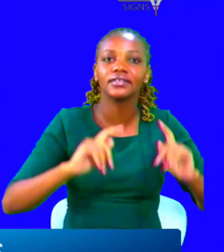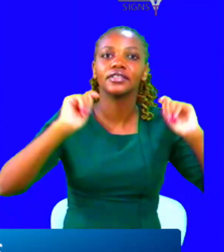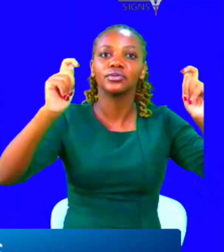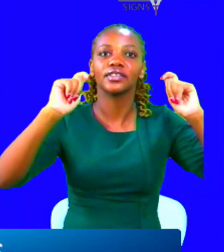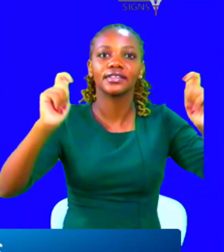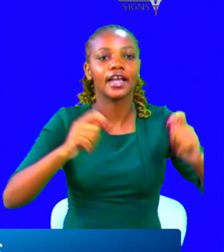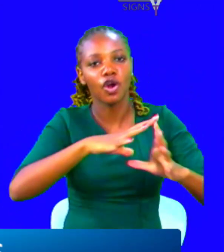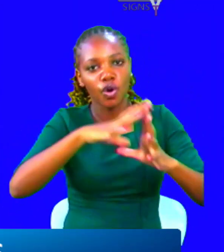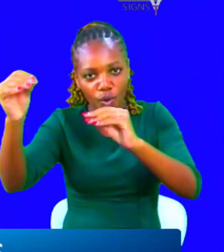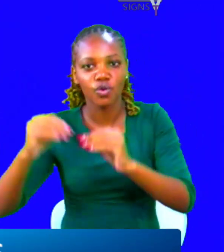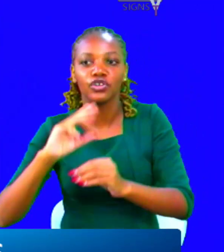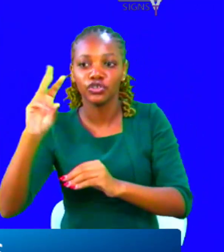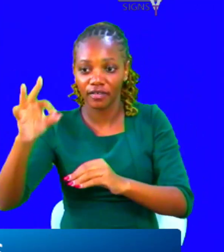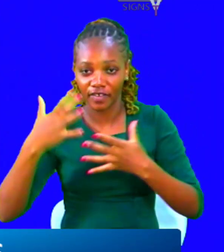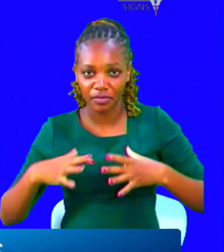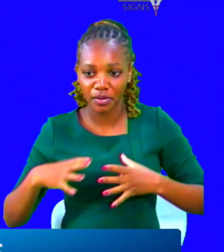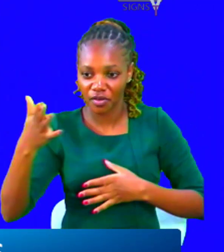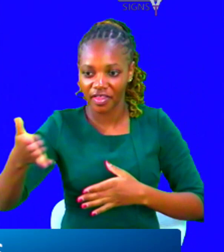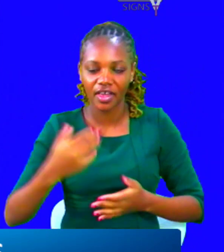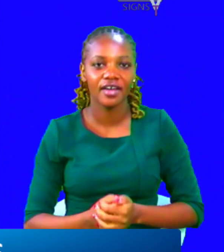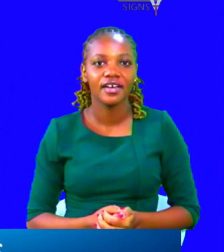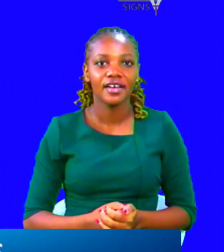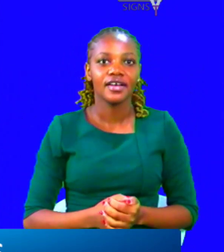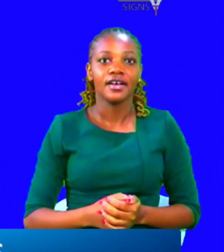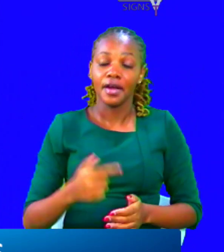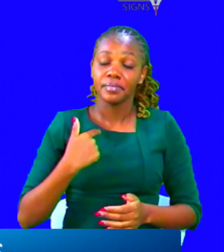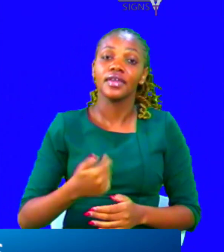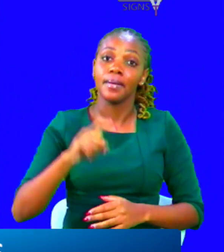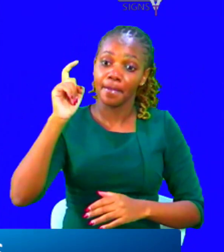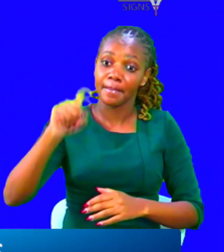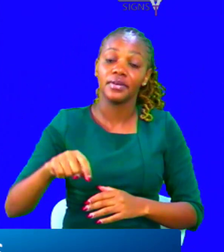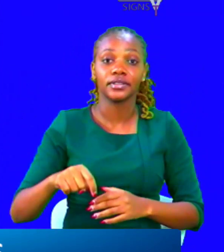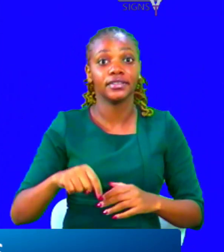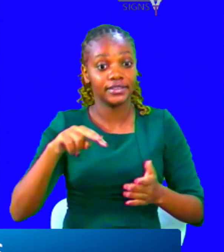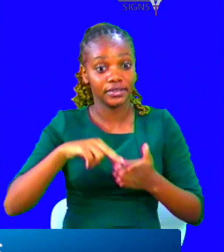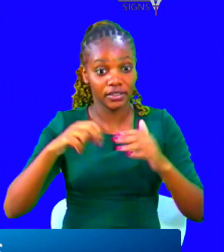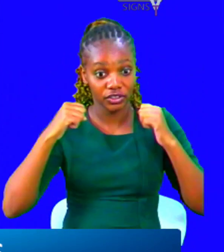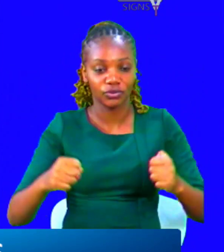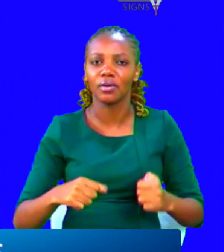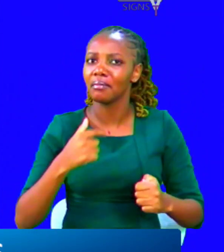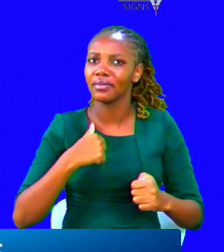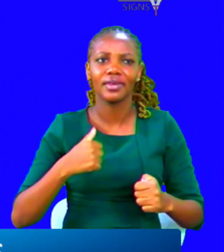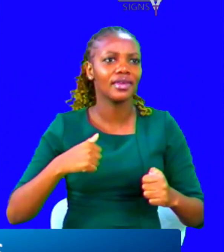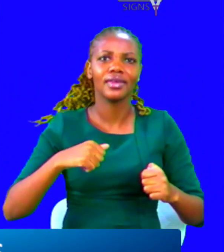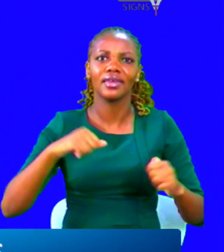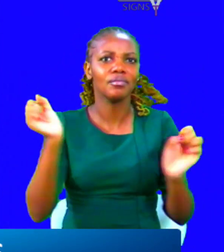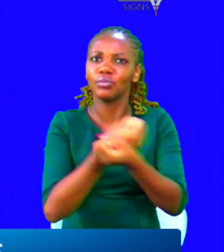go back, nendeni, mutapambana na wenye munapatana nao huko. Na hii watu nitawakalia ngumu. Mimi